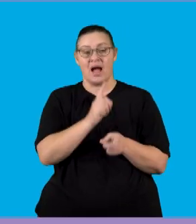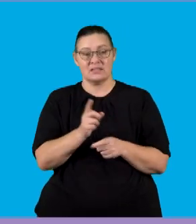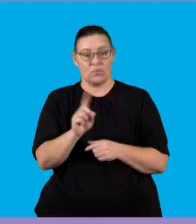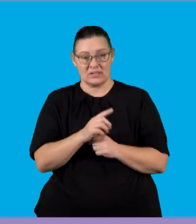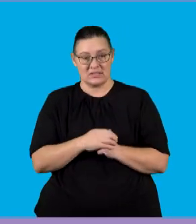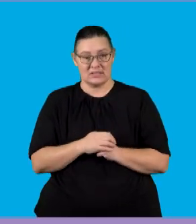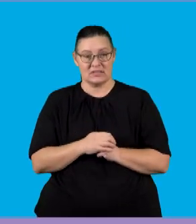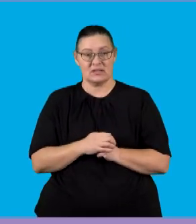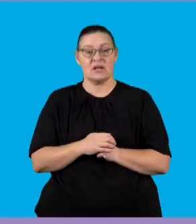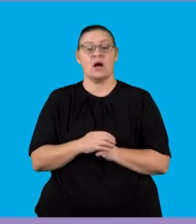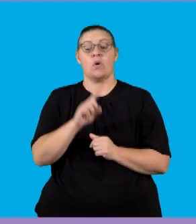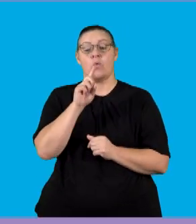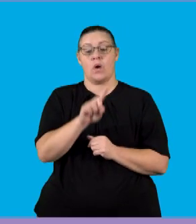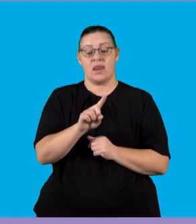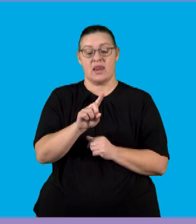be a